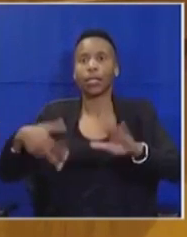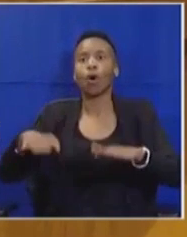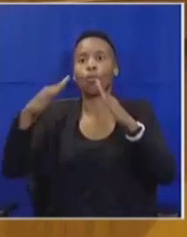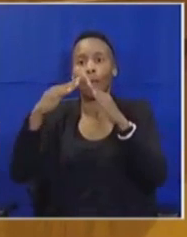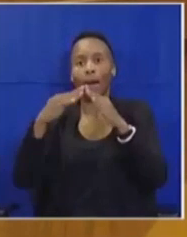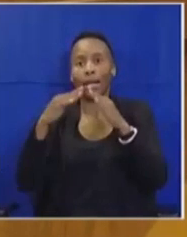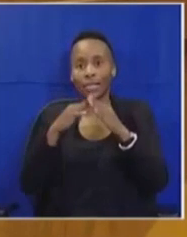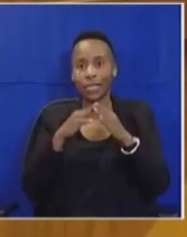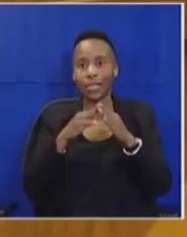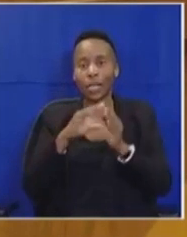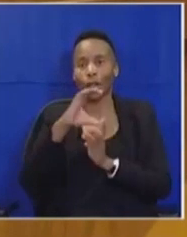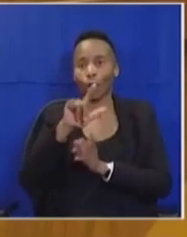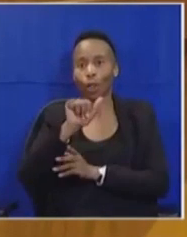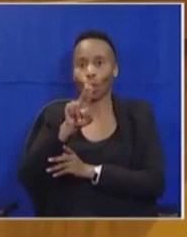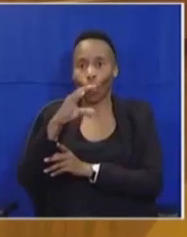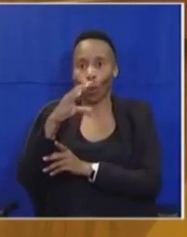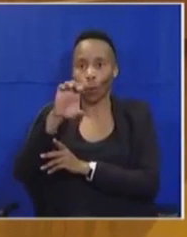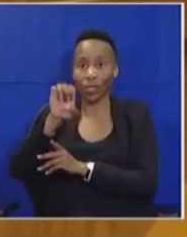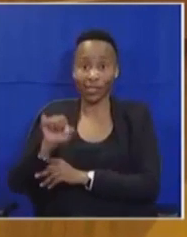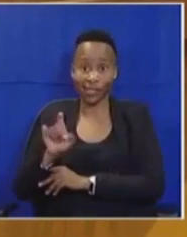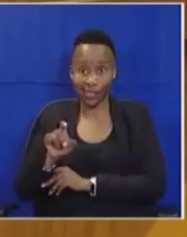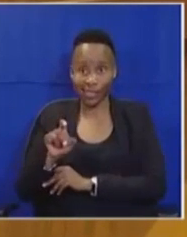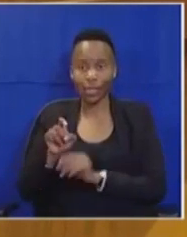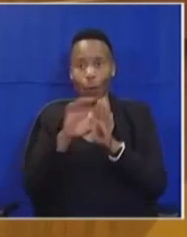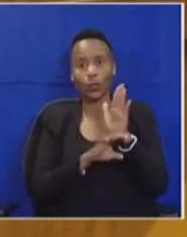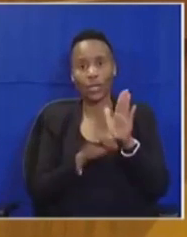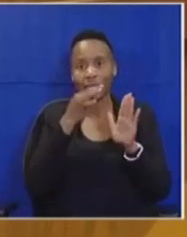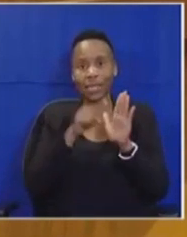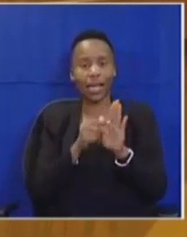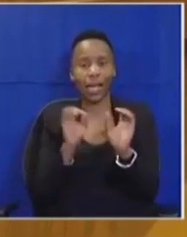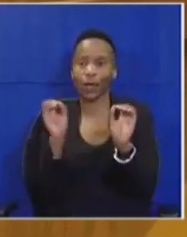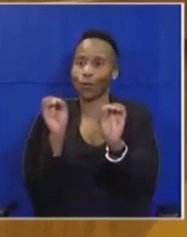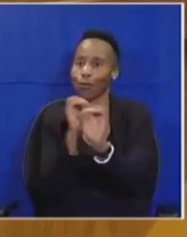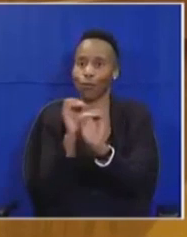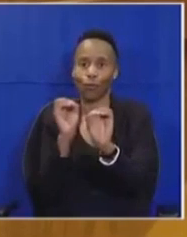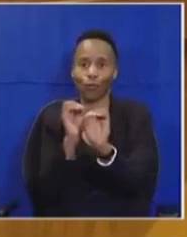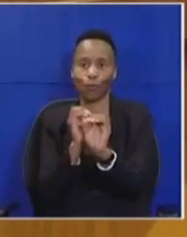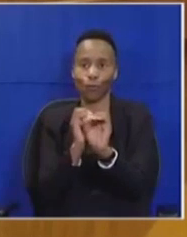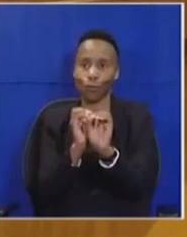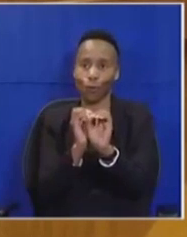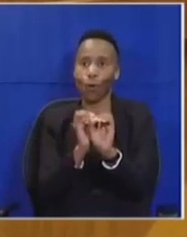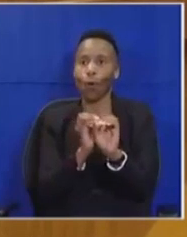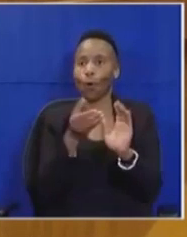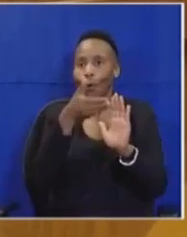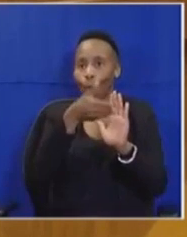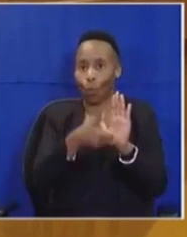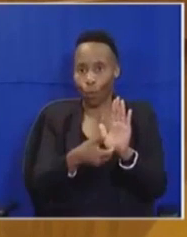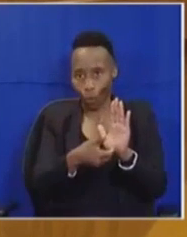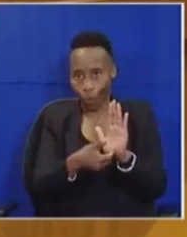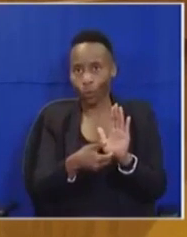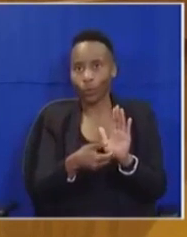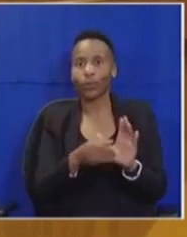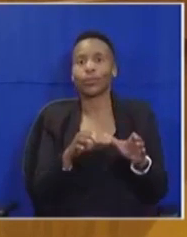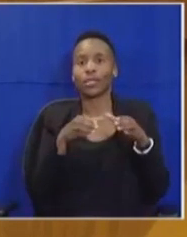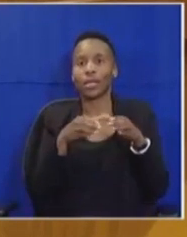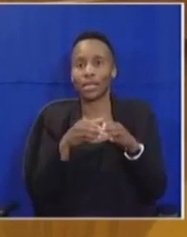Constitution explicitly states, "No provision of this section may impede the state from